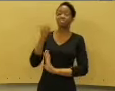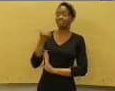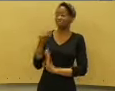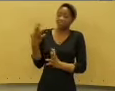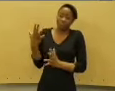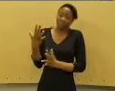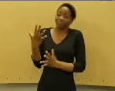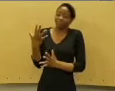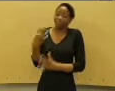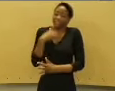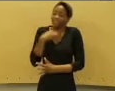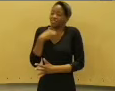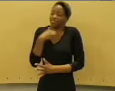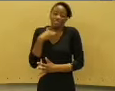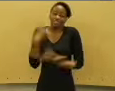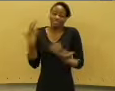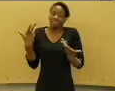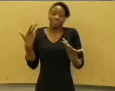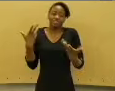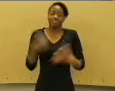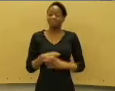as we're so obsessed about sex,